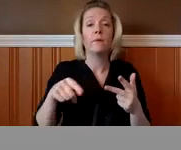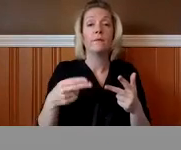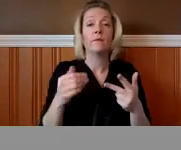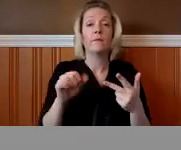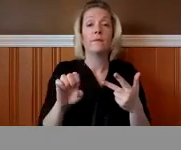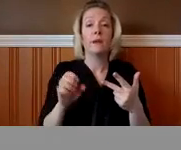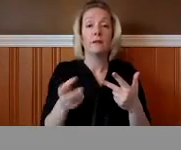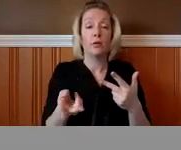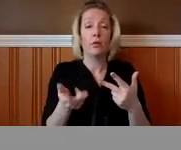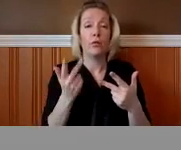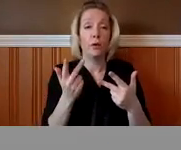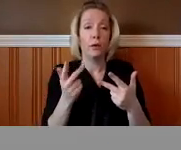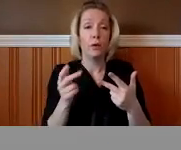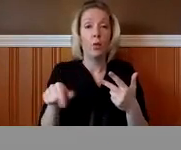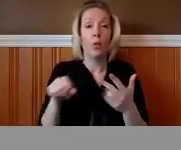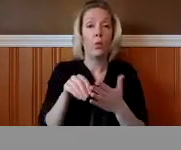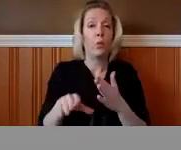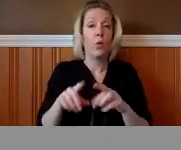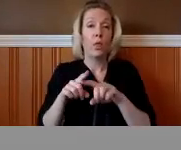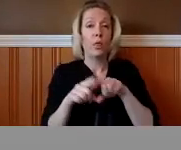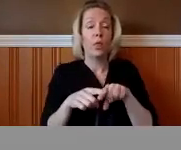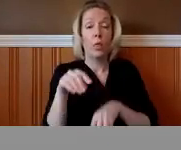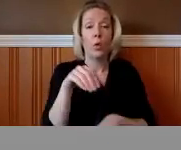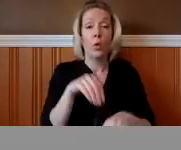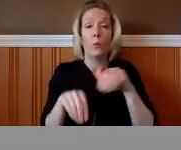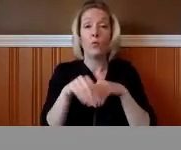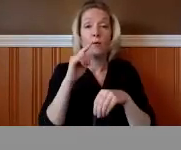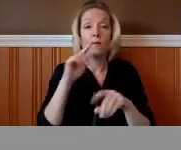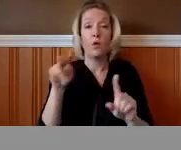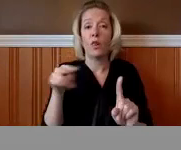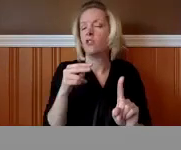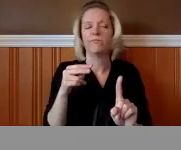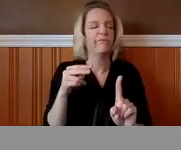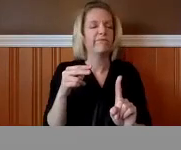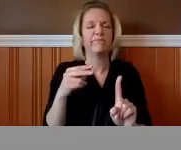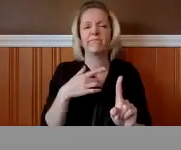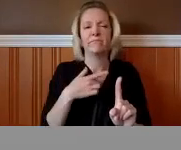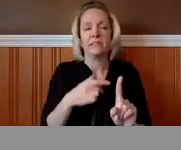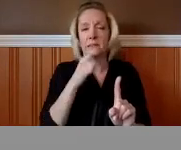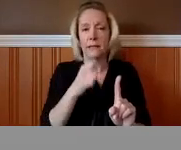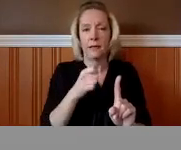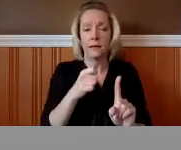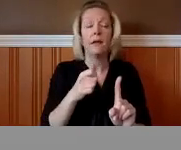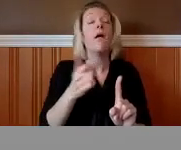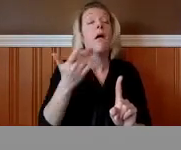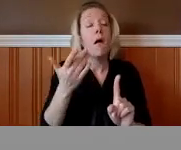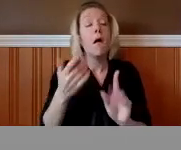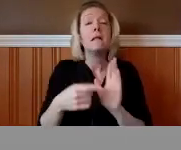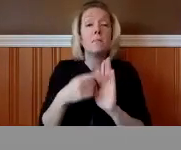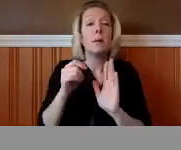students don't typically need movement unless they're in the greatest environment of complexity. And then we